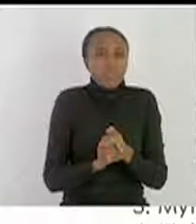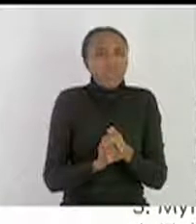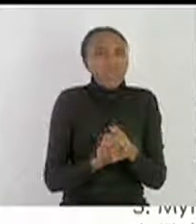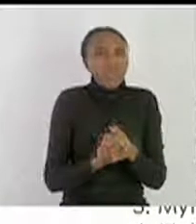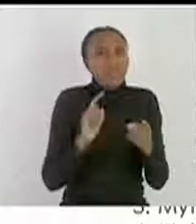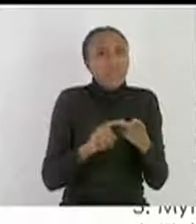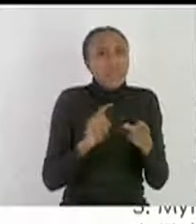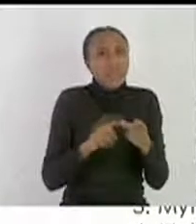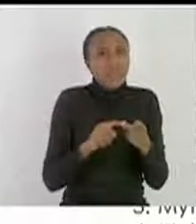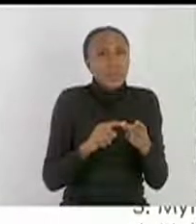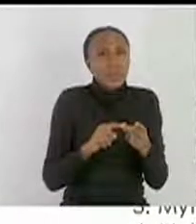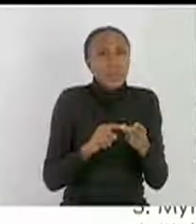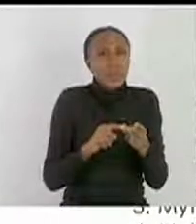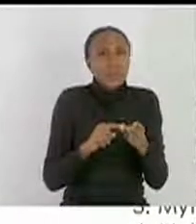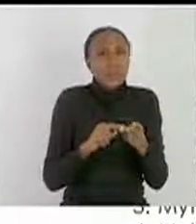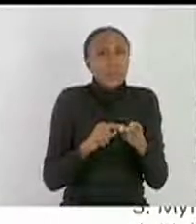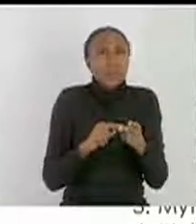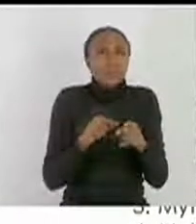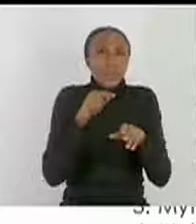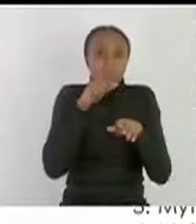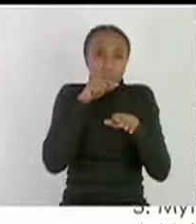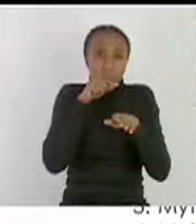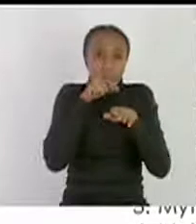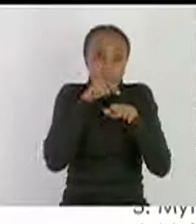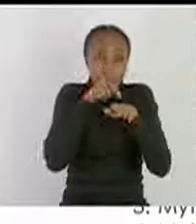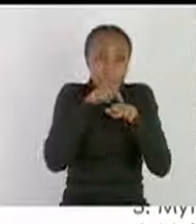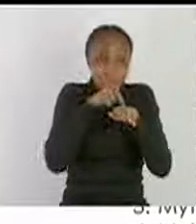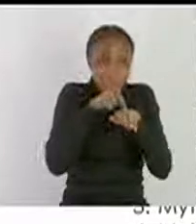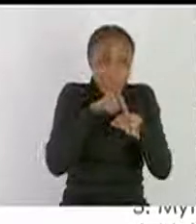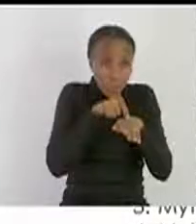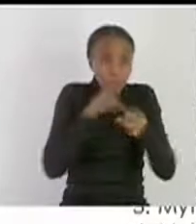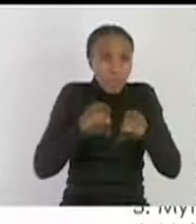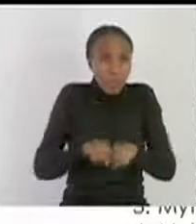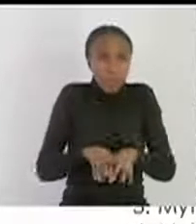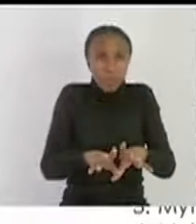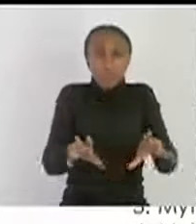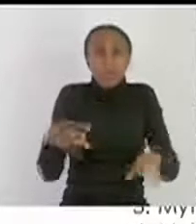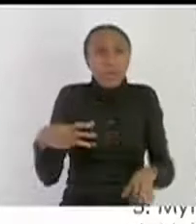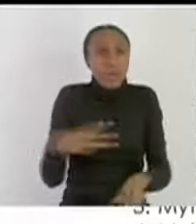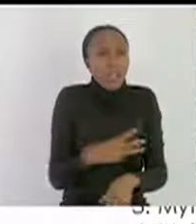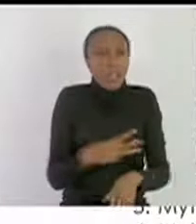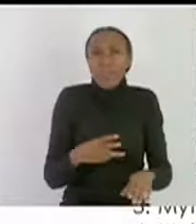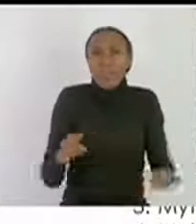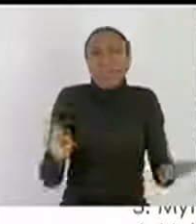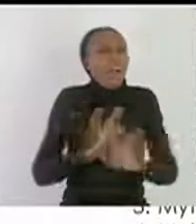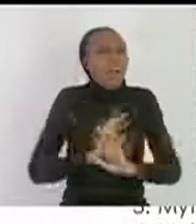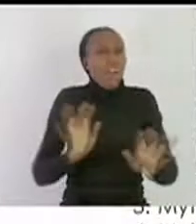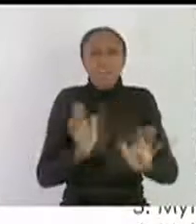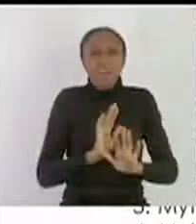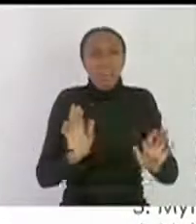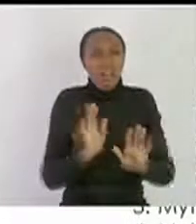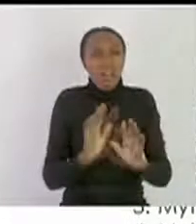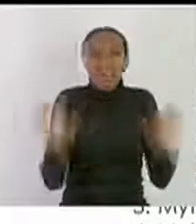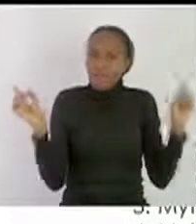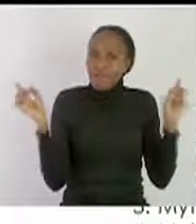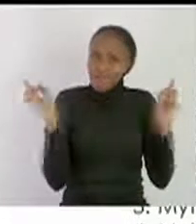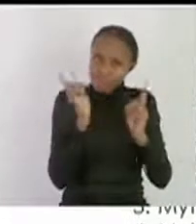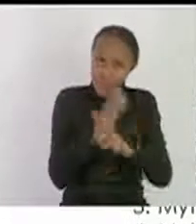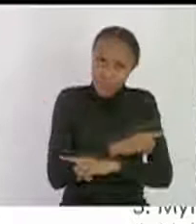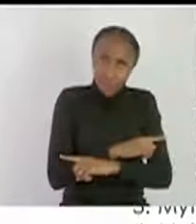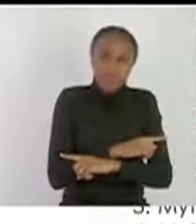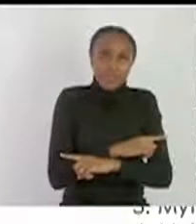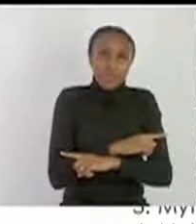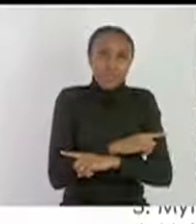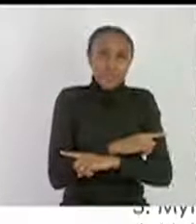number 2, I can get HIV from a mosquito. Remember when we did